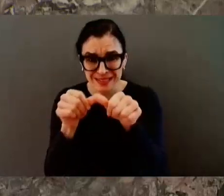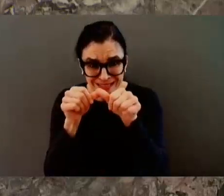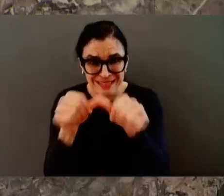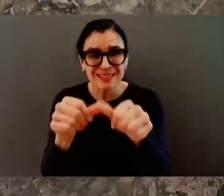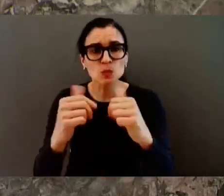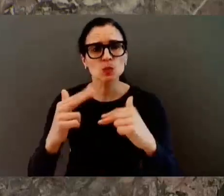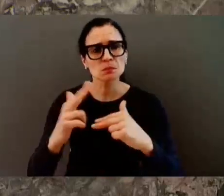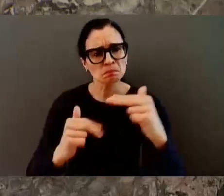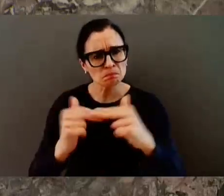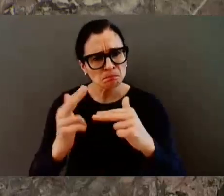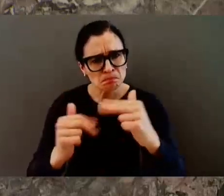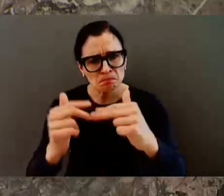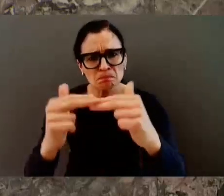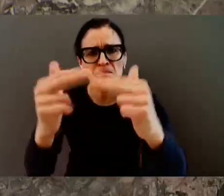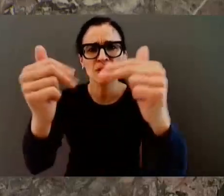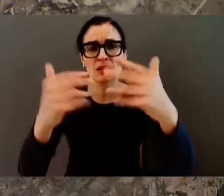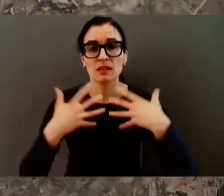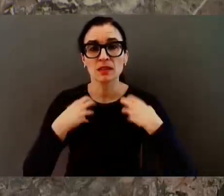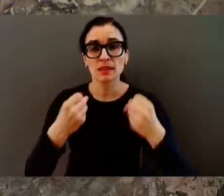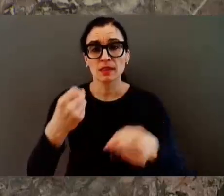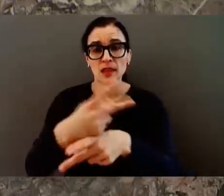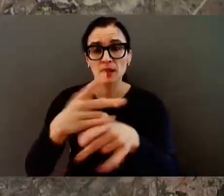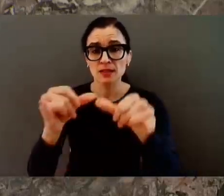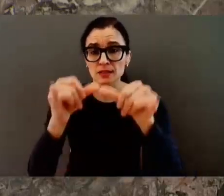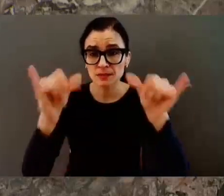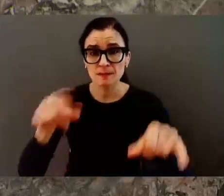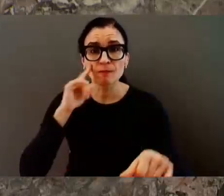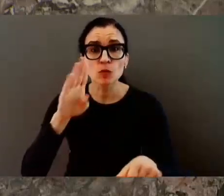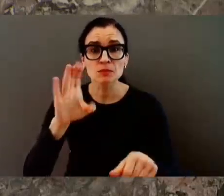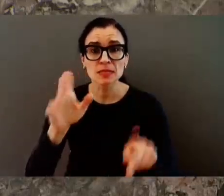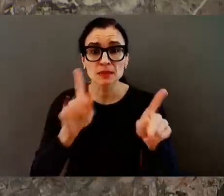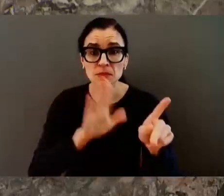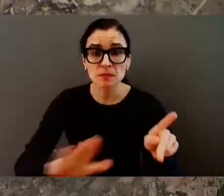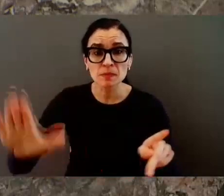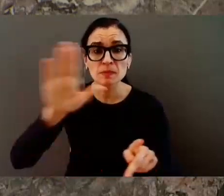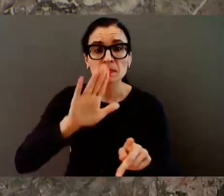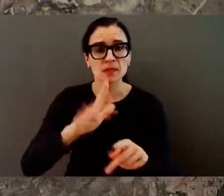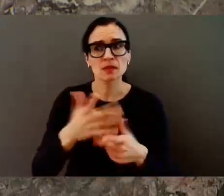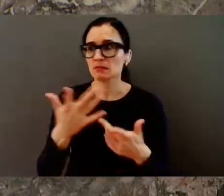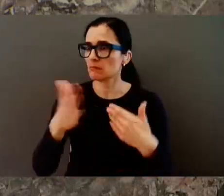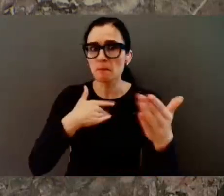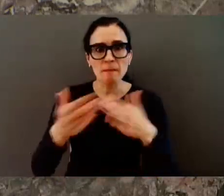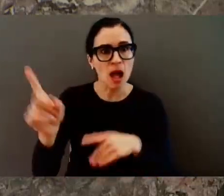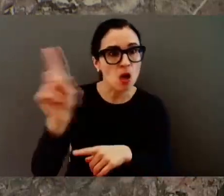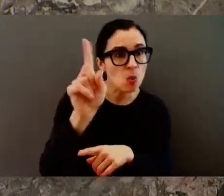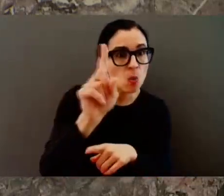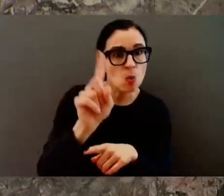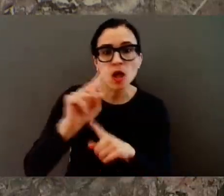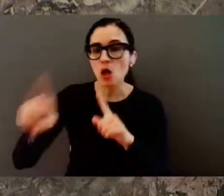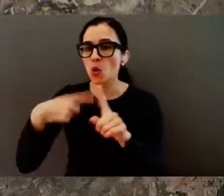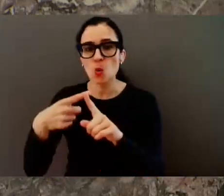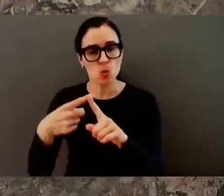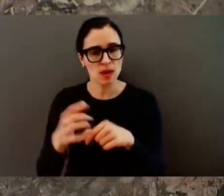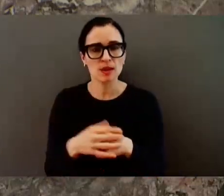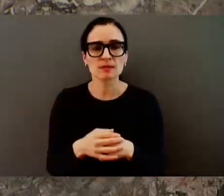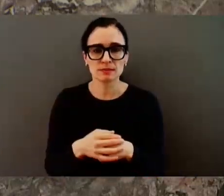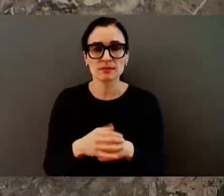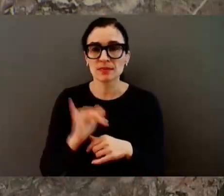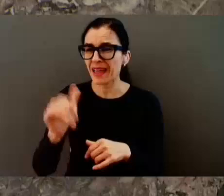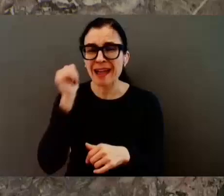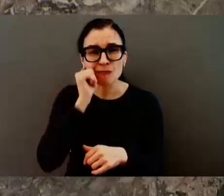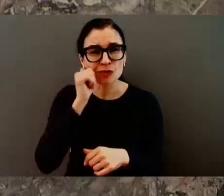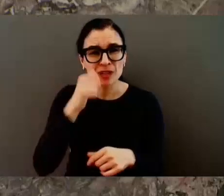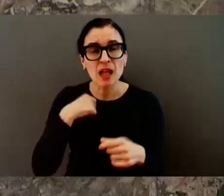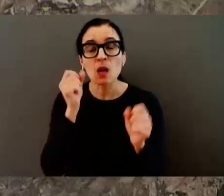where they need it. This is what I wake up every single day thinking about. Mr. Speaker, this is the work that this government is committed to doing, and this